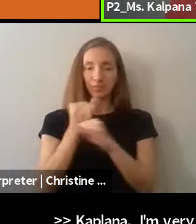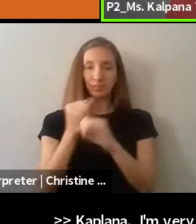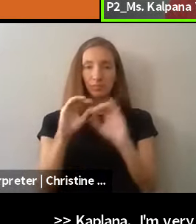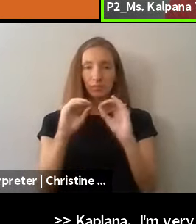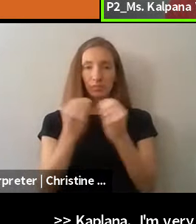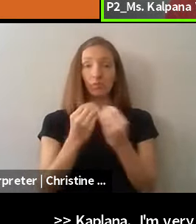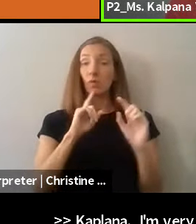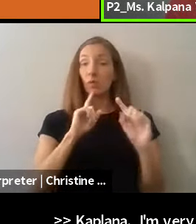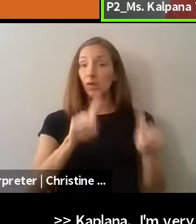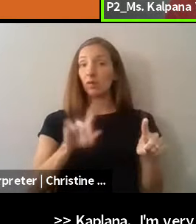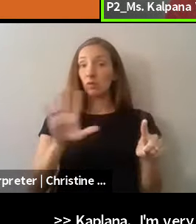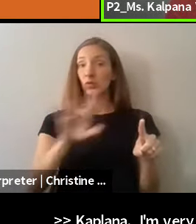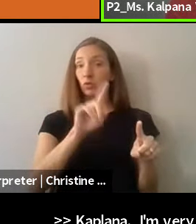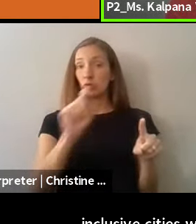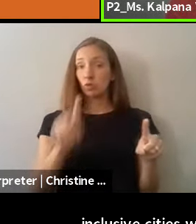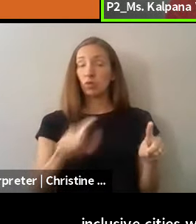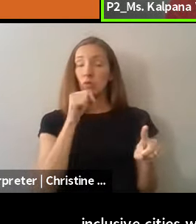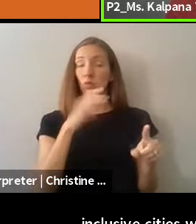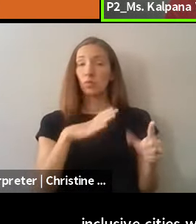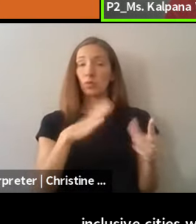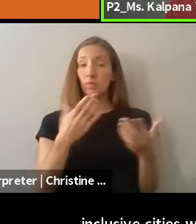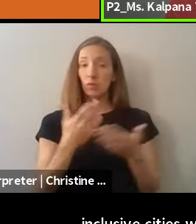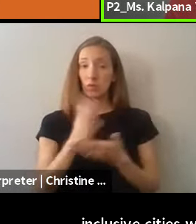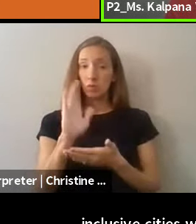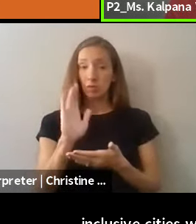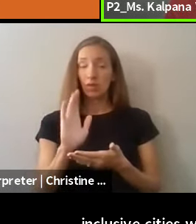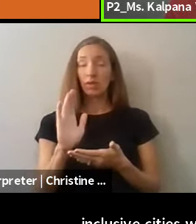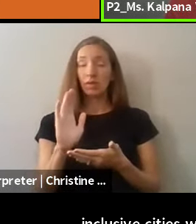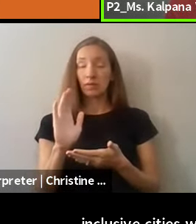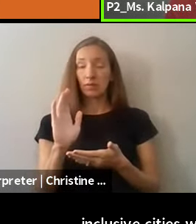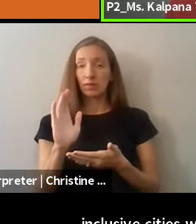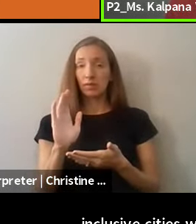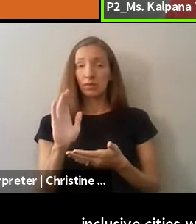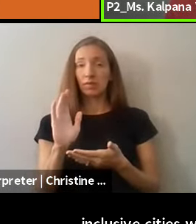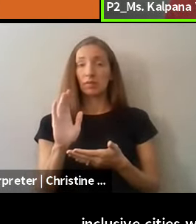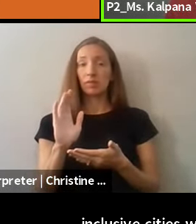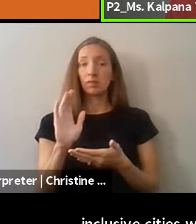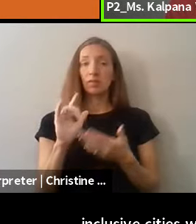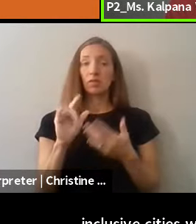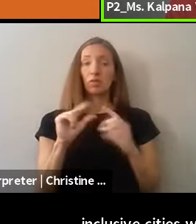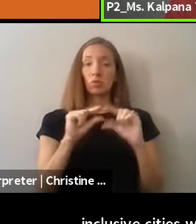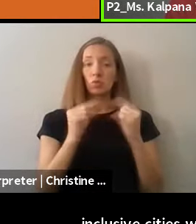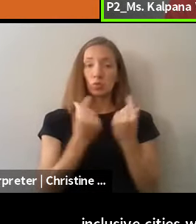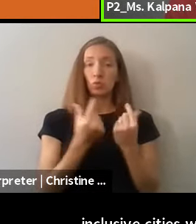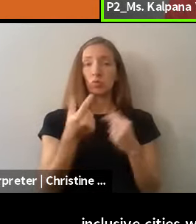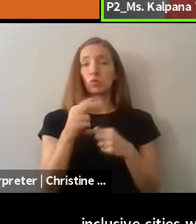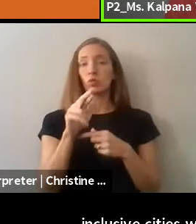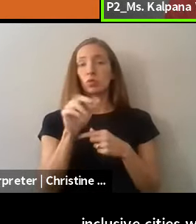rights organizations, grassroots groups, and civil society groups have been at the